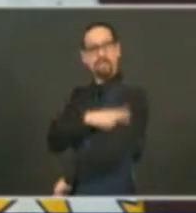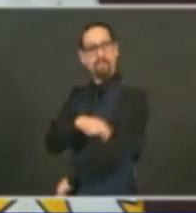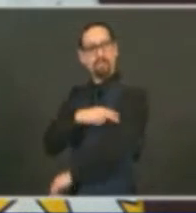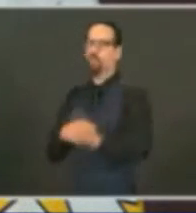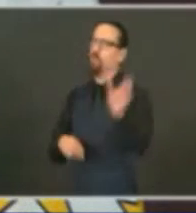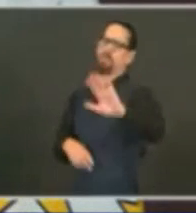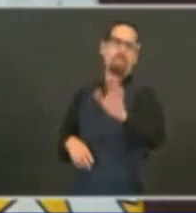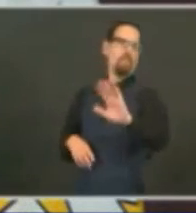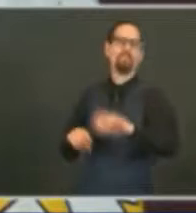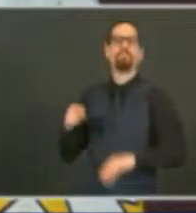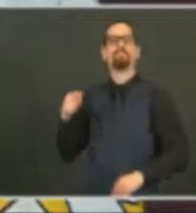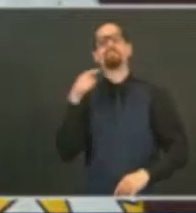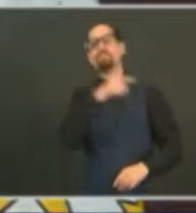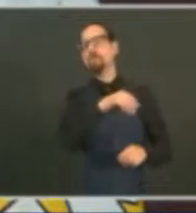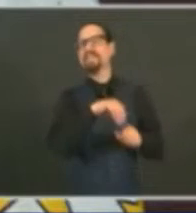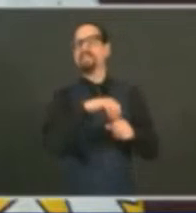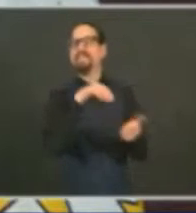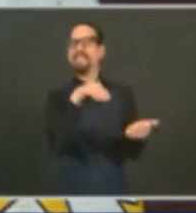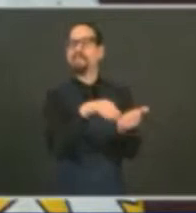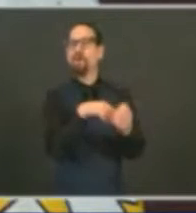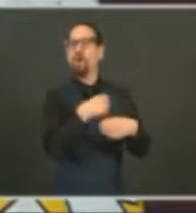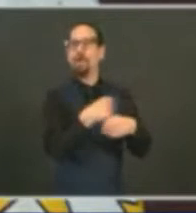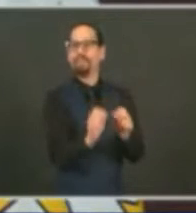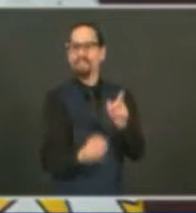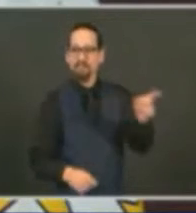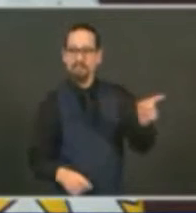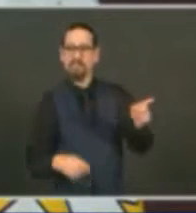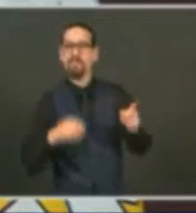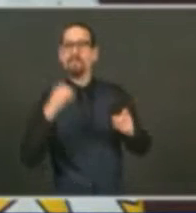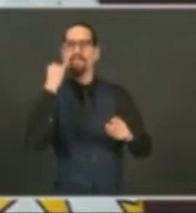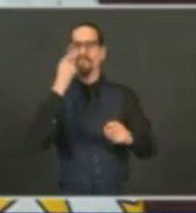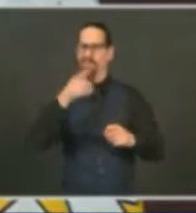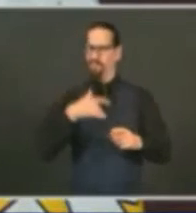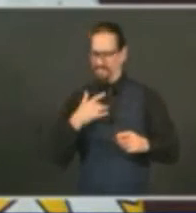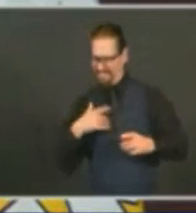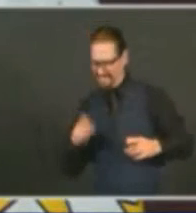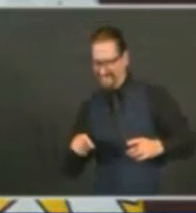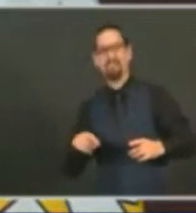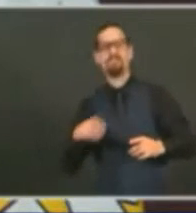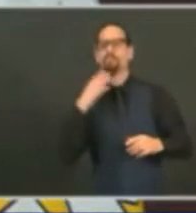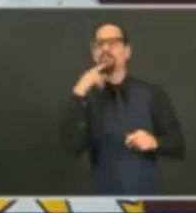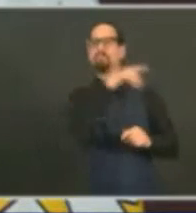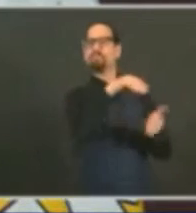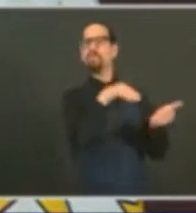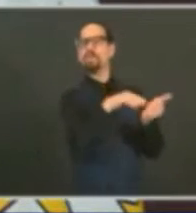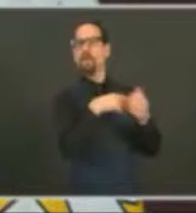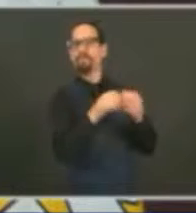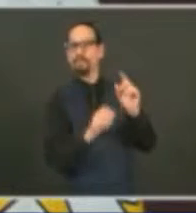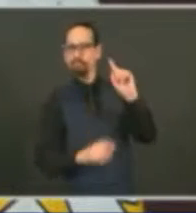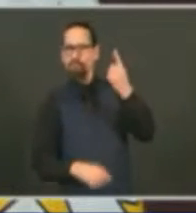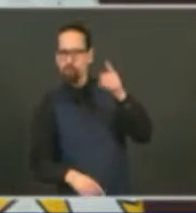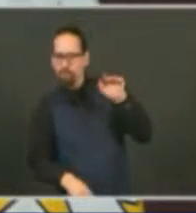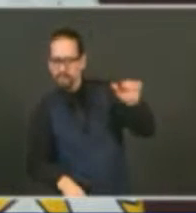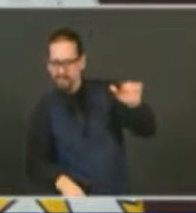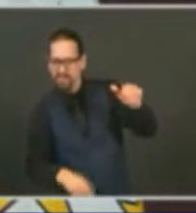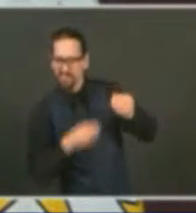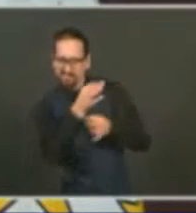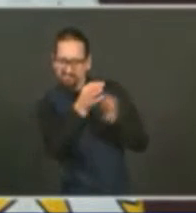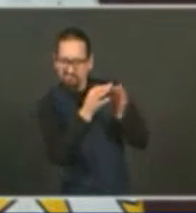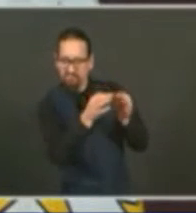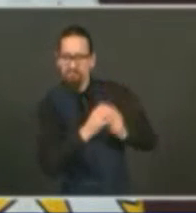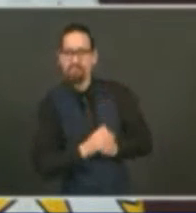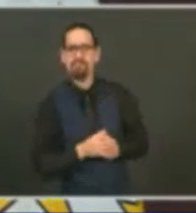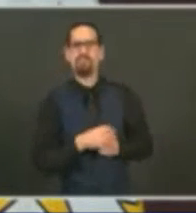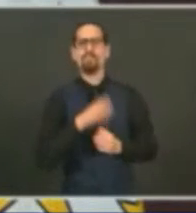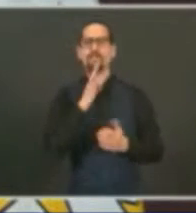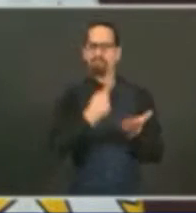treatment. So if you think that it's right for you, please do that. But we're also communicating with doctors throughout the state. We had a call